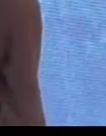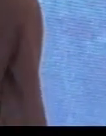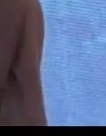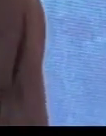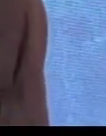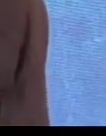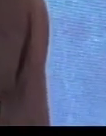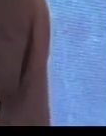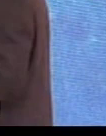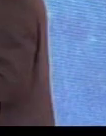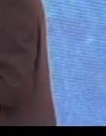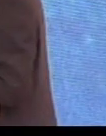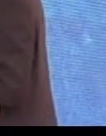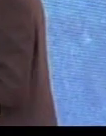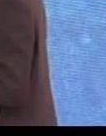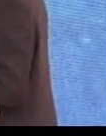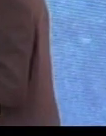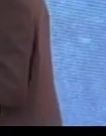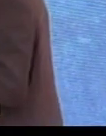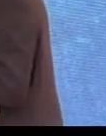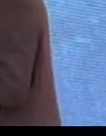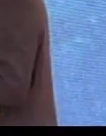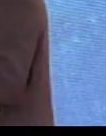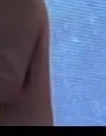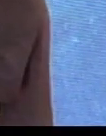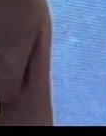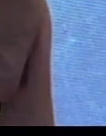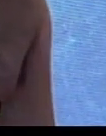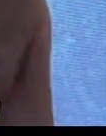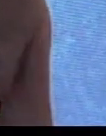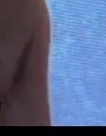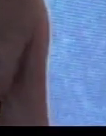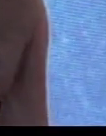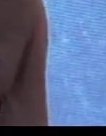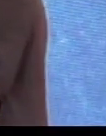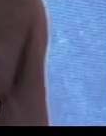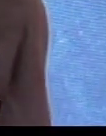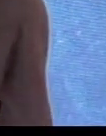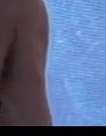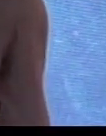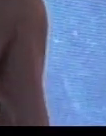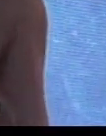do a first degree in a different course area and a master's in